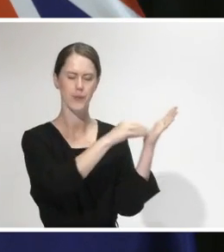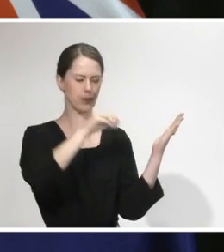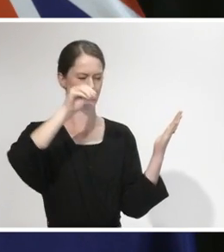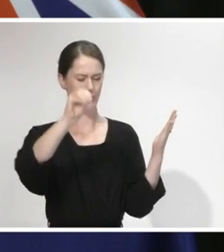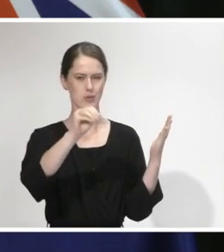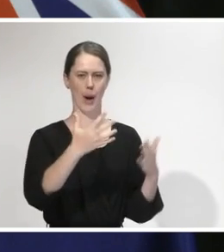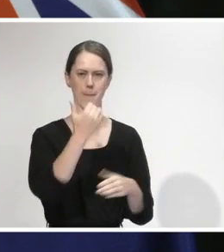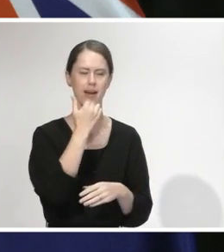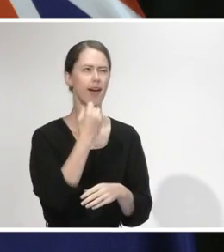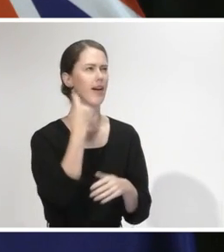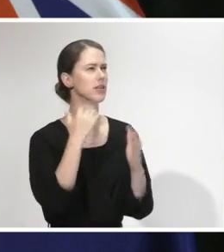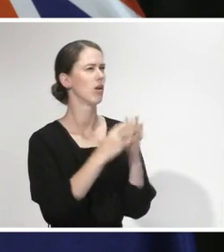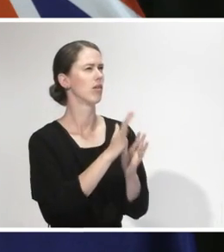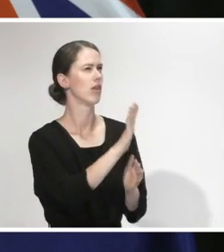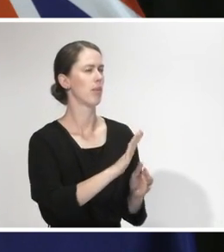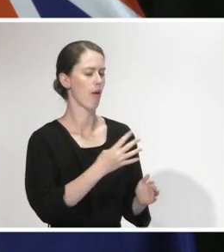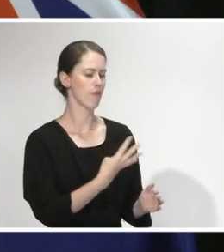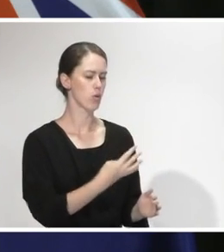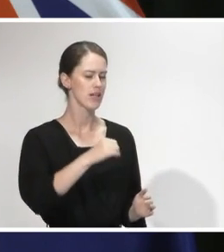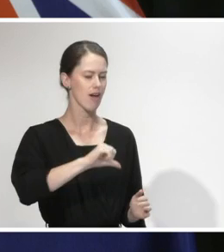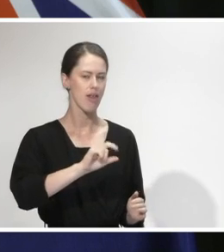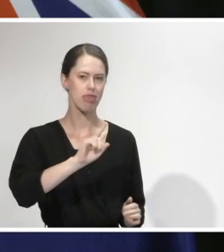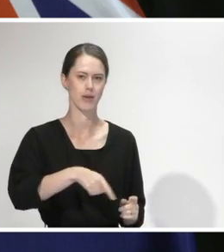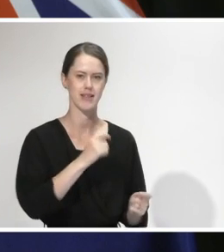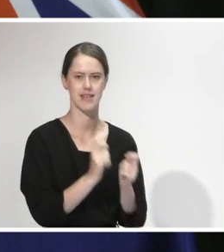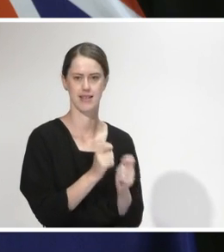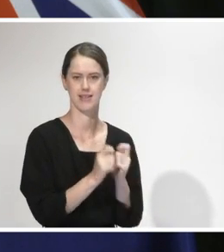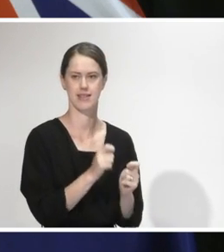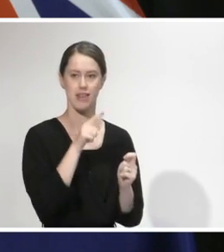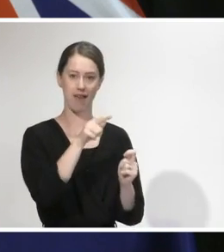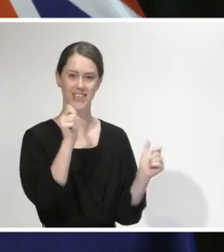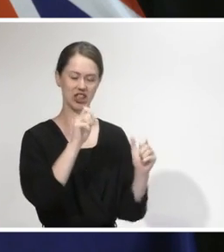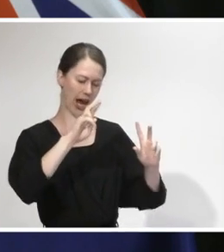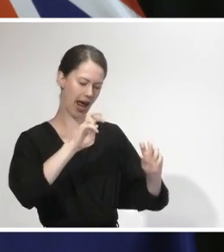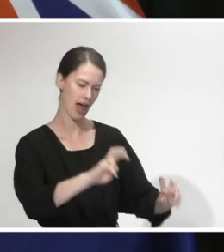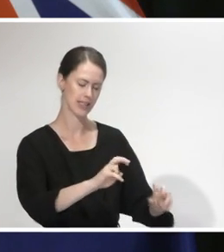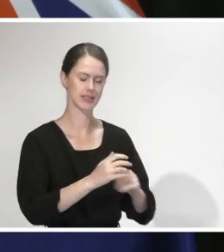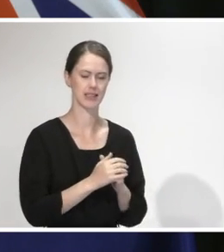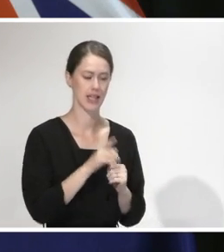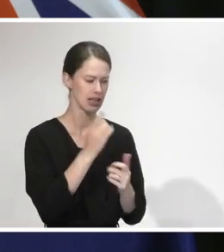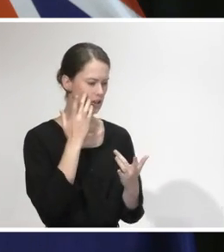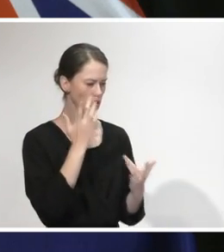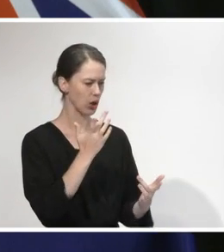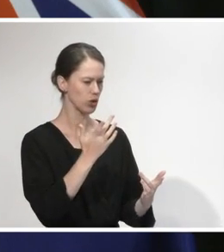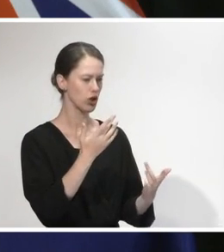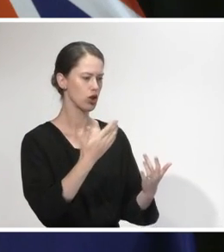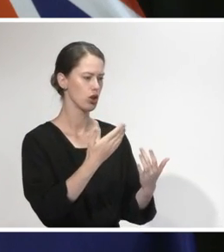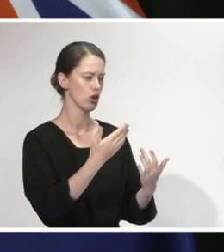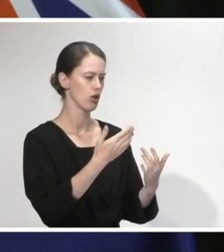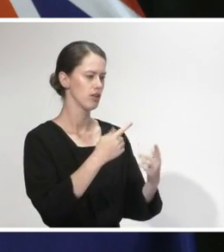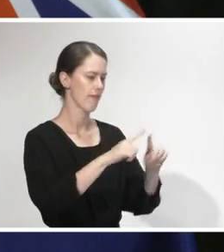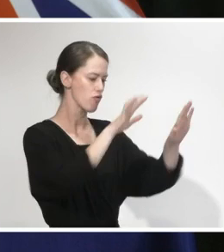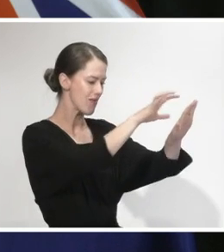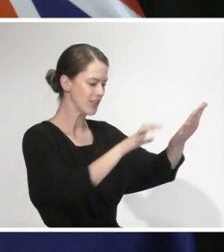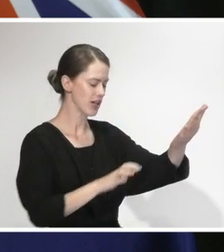that. As last week it was about 49,000 tests that they had analysed. Actually, it showed quite good spread across the regions